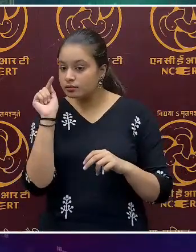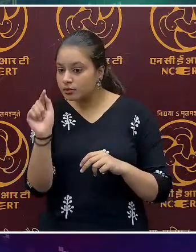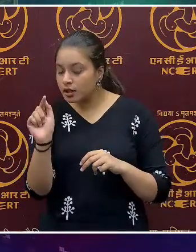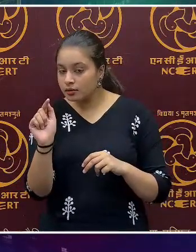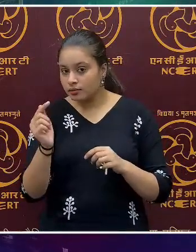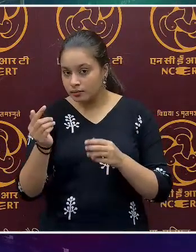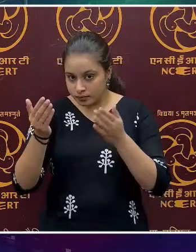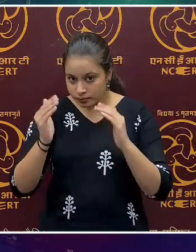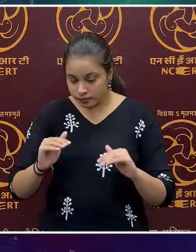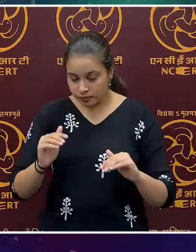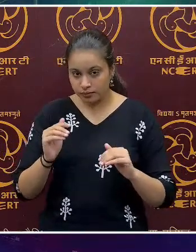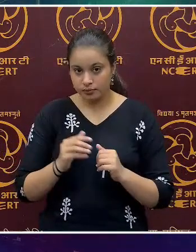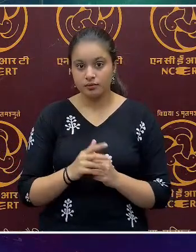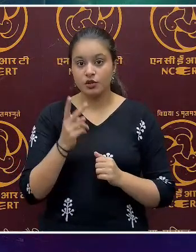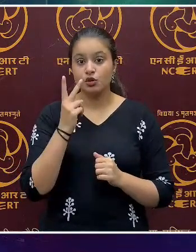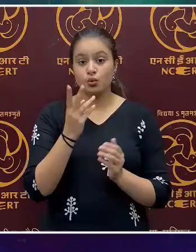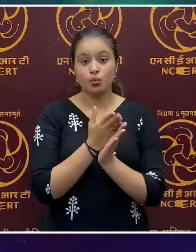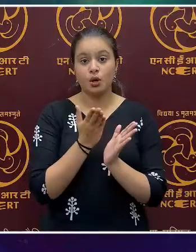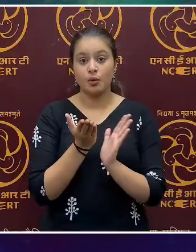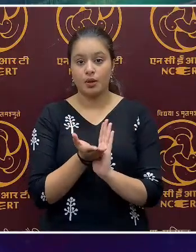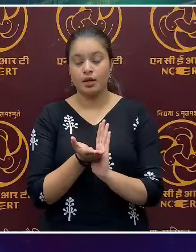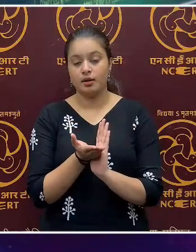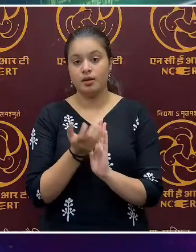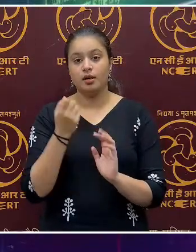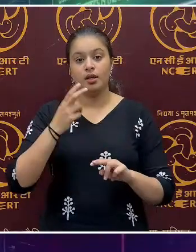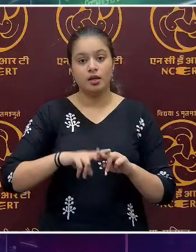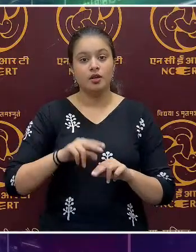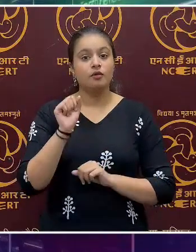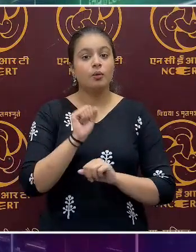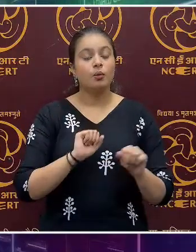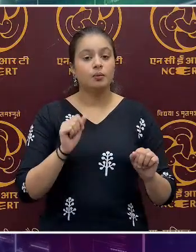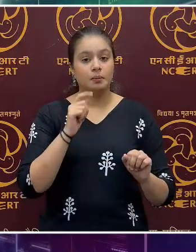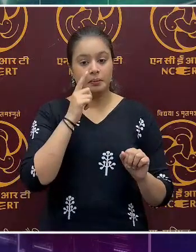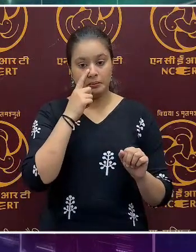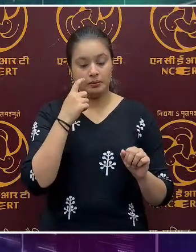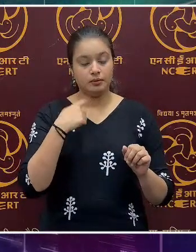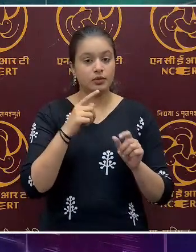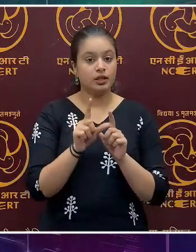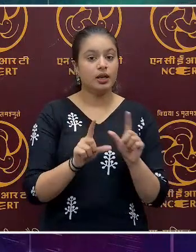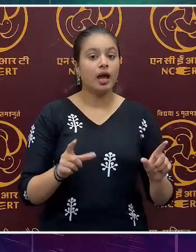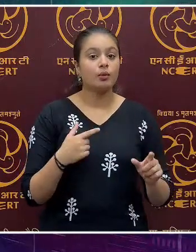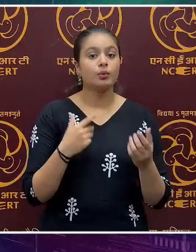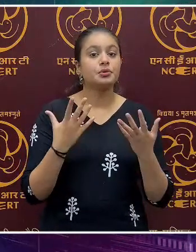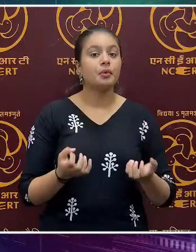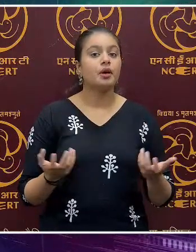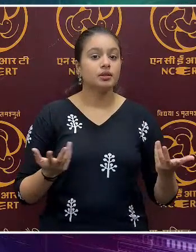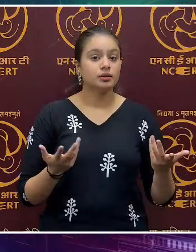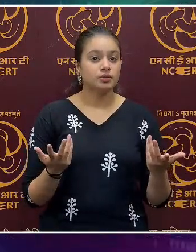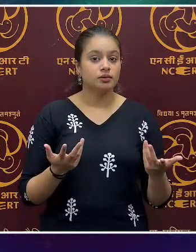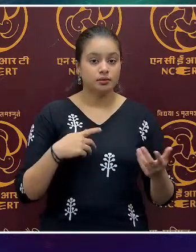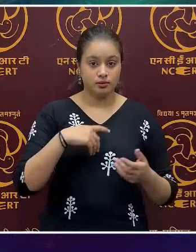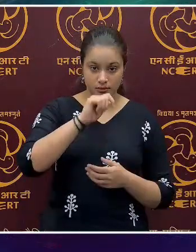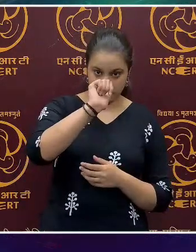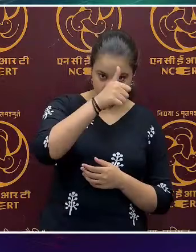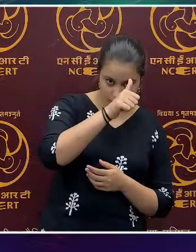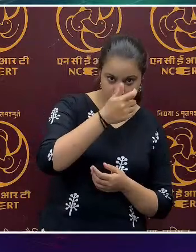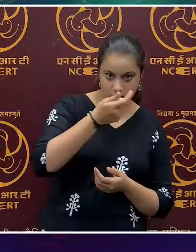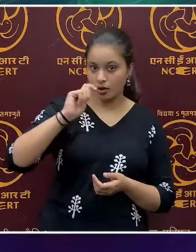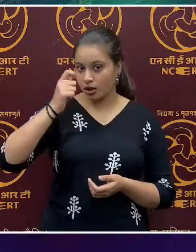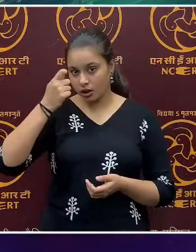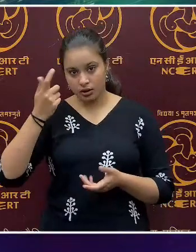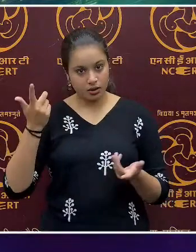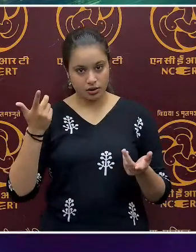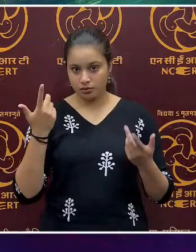You can see there are two medium, like in which language you want to understand this thing, like in Hindi medium or English